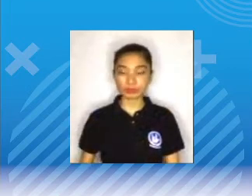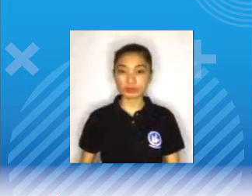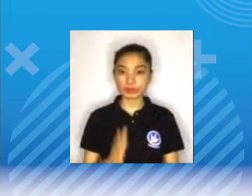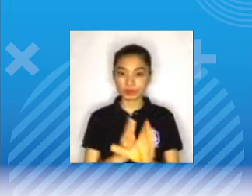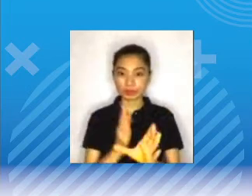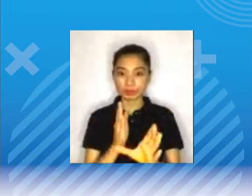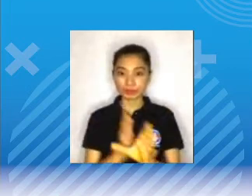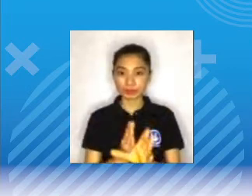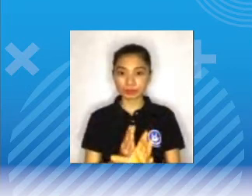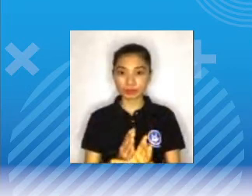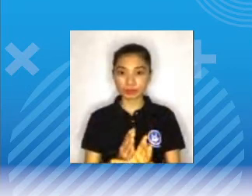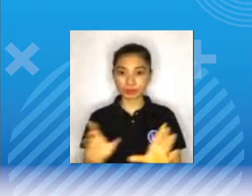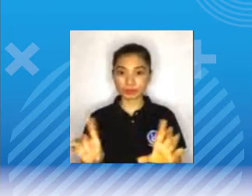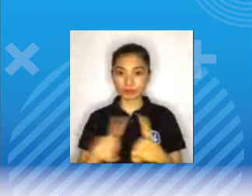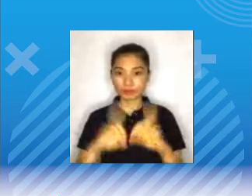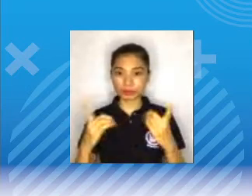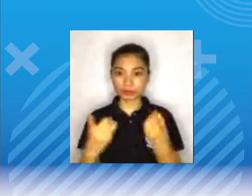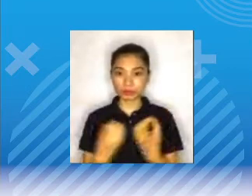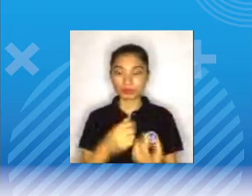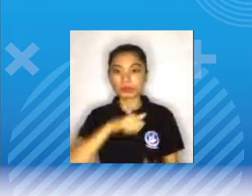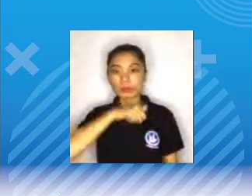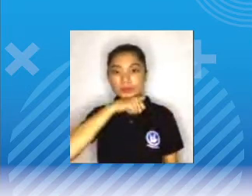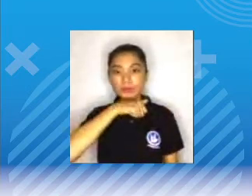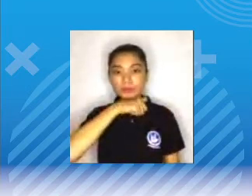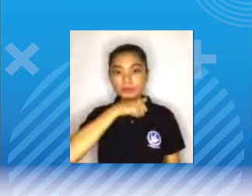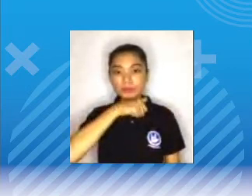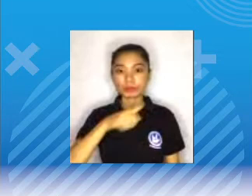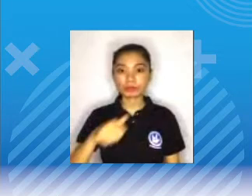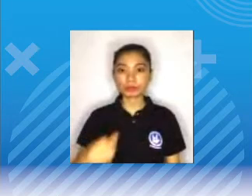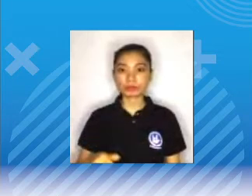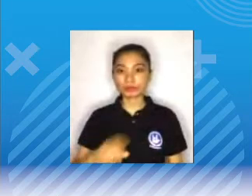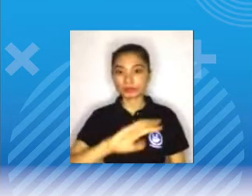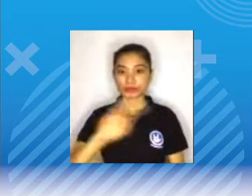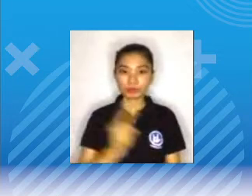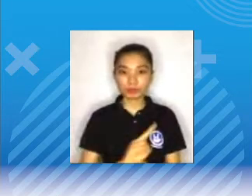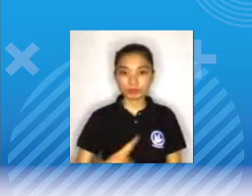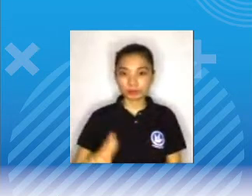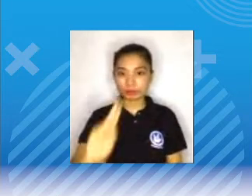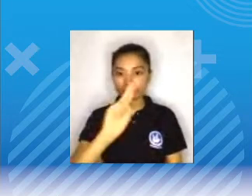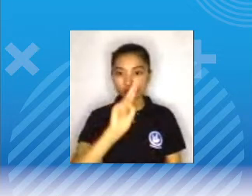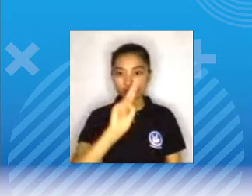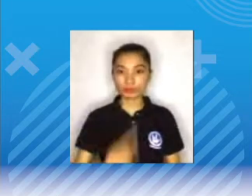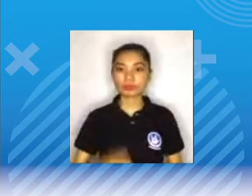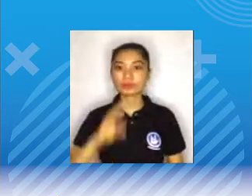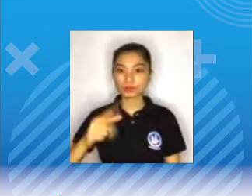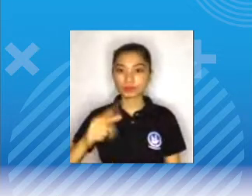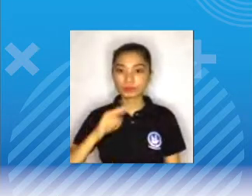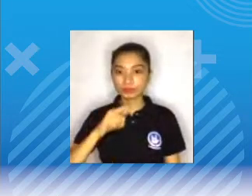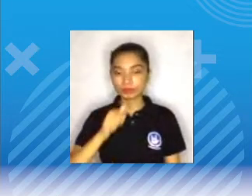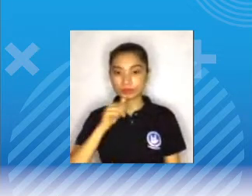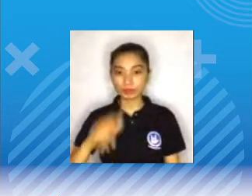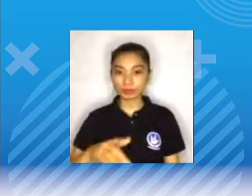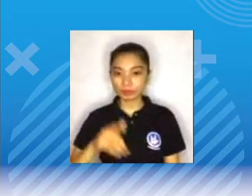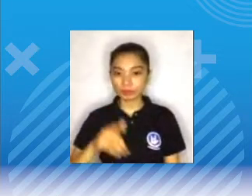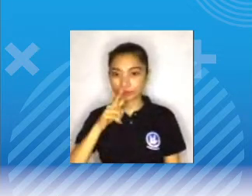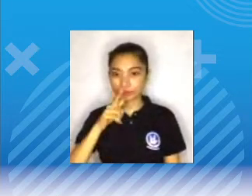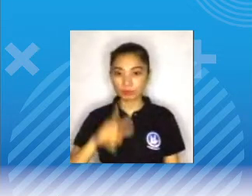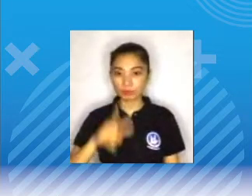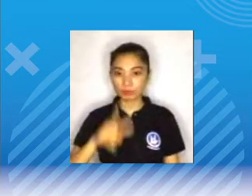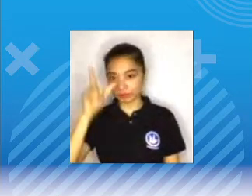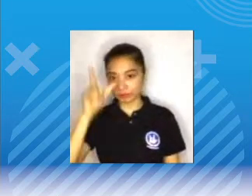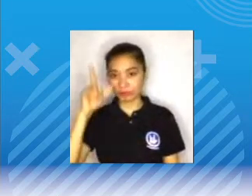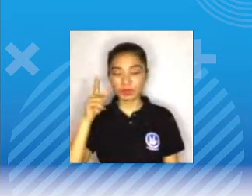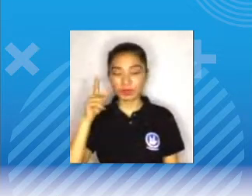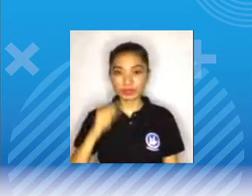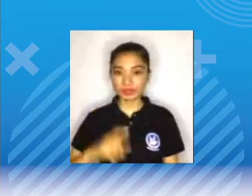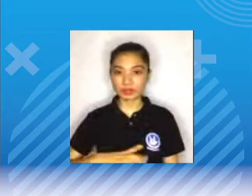Manila University. So ladies and gentlemen, let us welcome our first speaker, the Director for Research of Ateneo